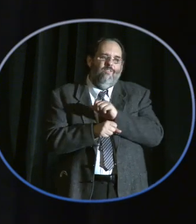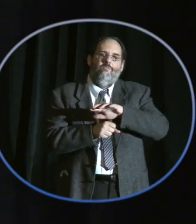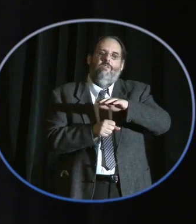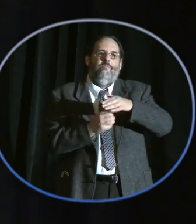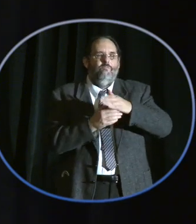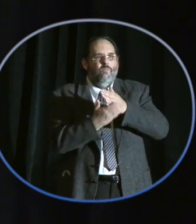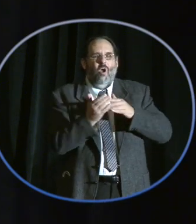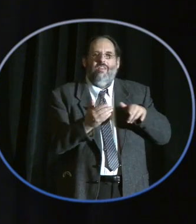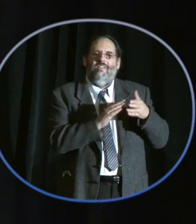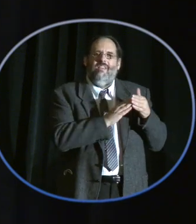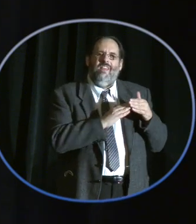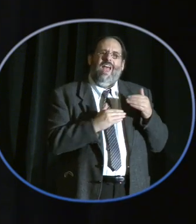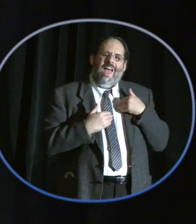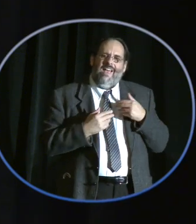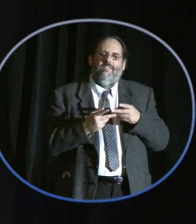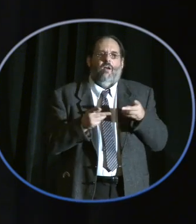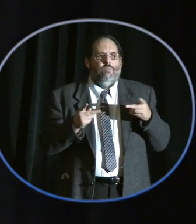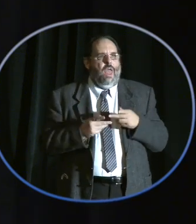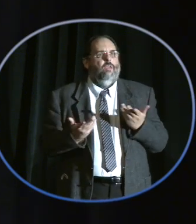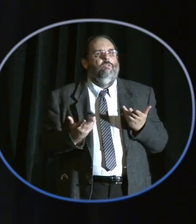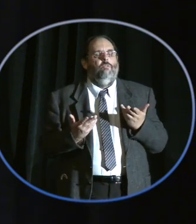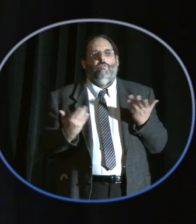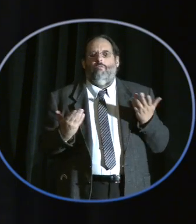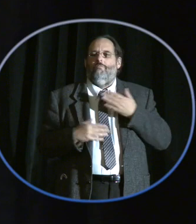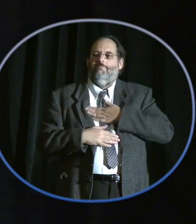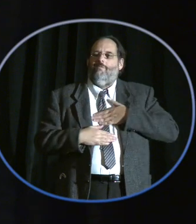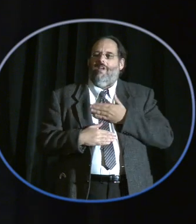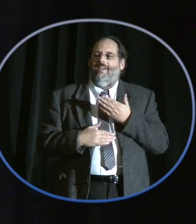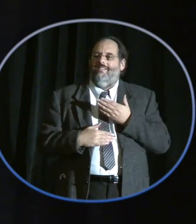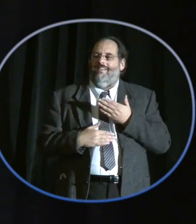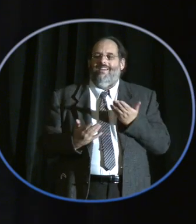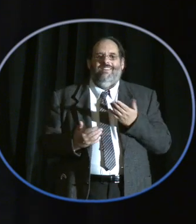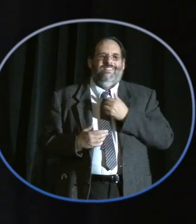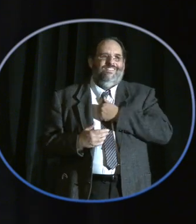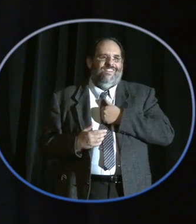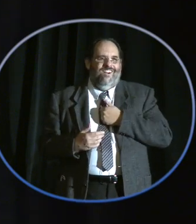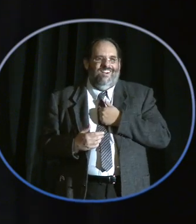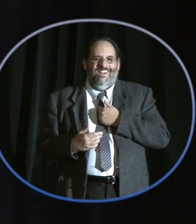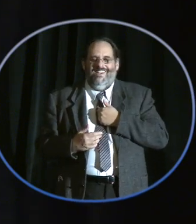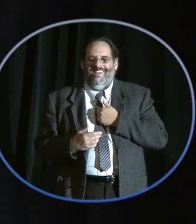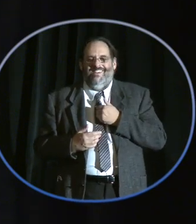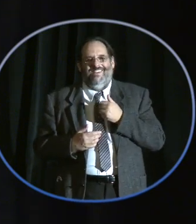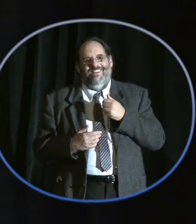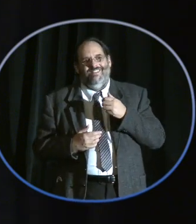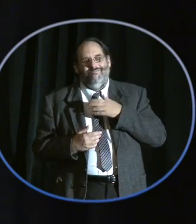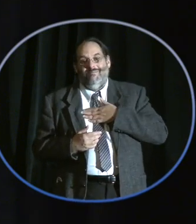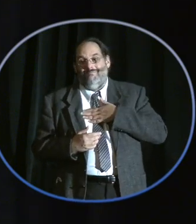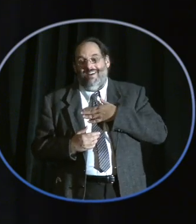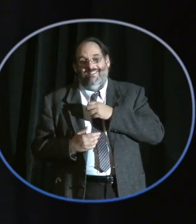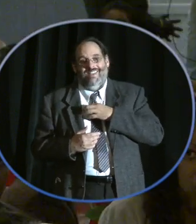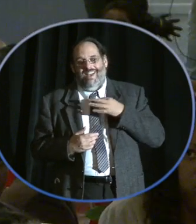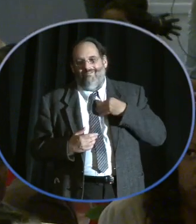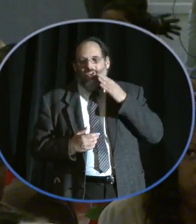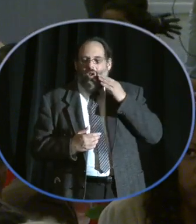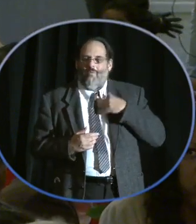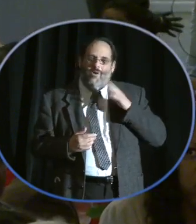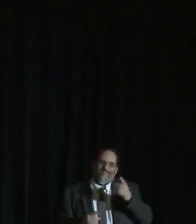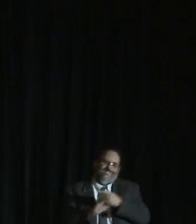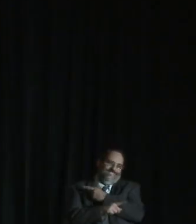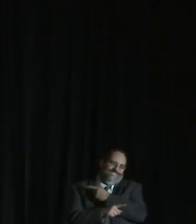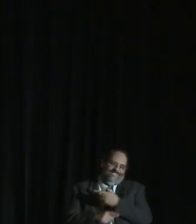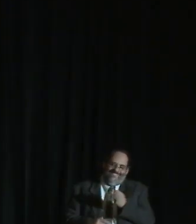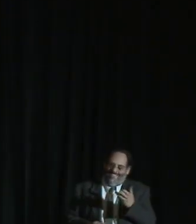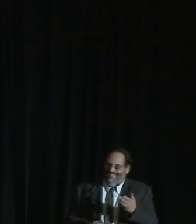city didn't just have access, and sorry, man, Mr. Chief of Staff, I'm about to go on a tangent, so be worried, be very afraid.